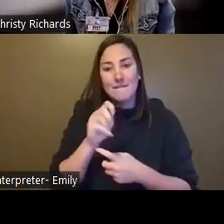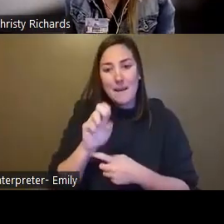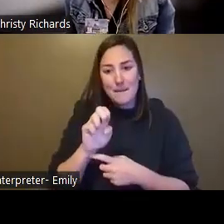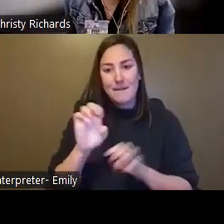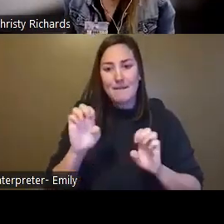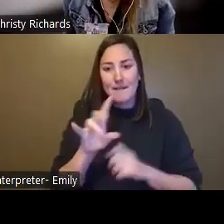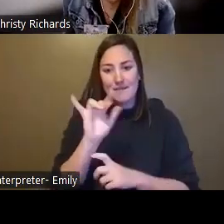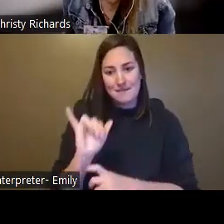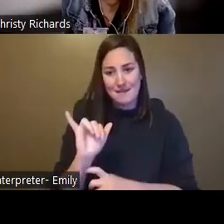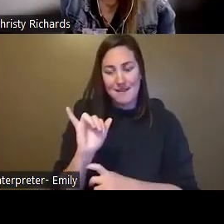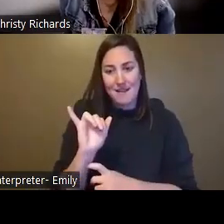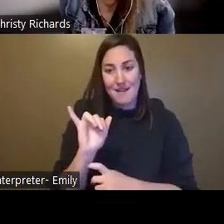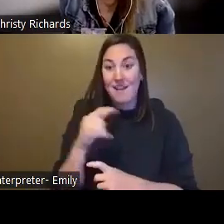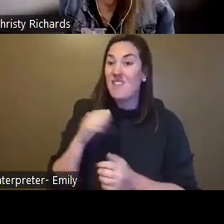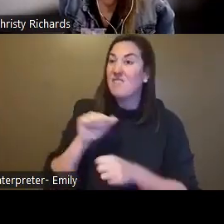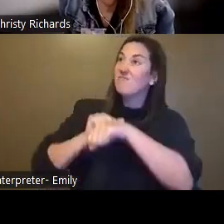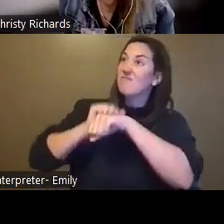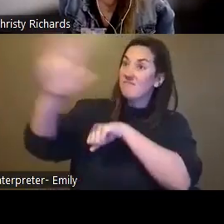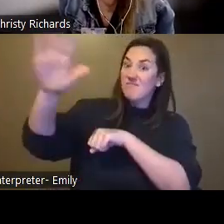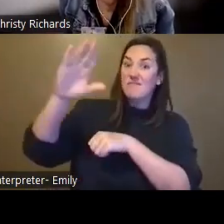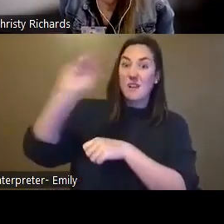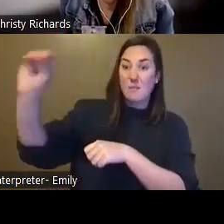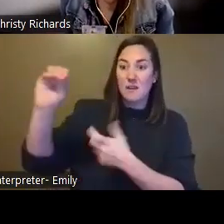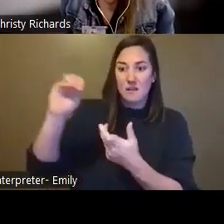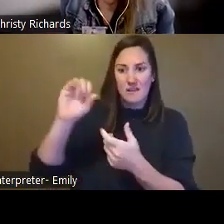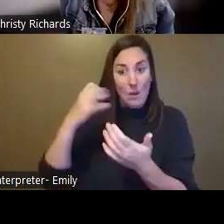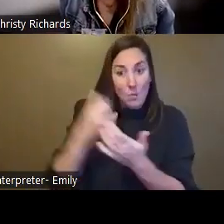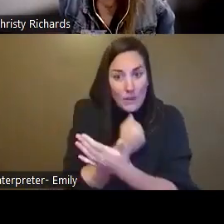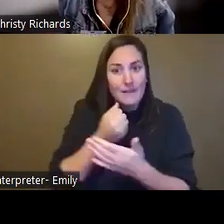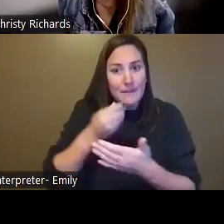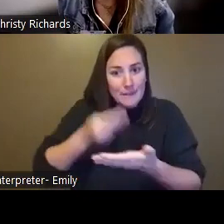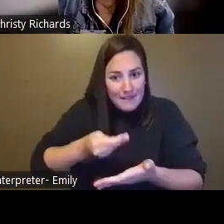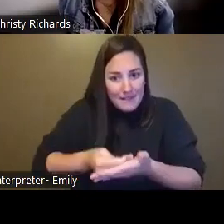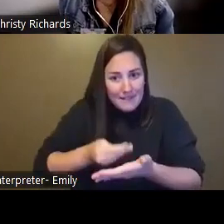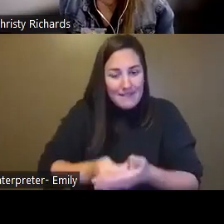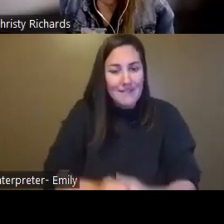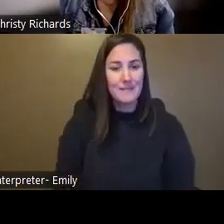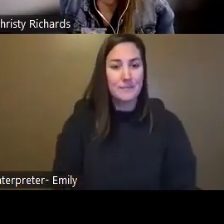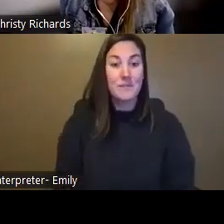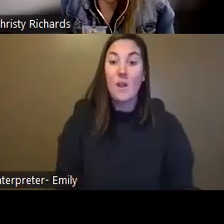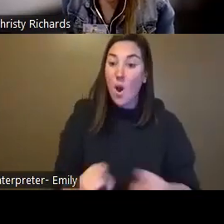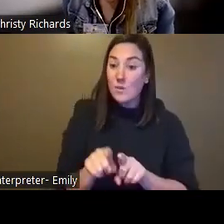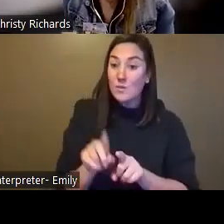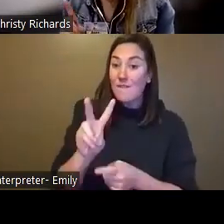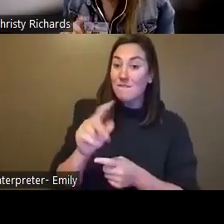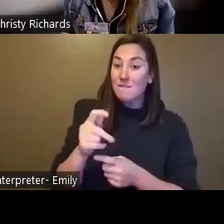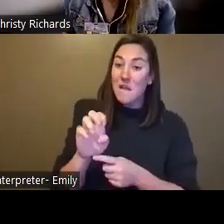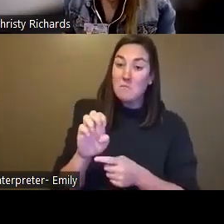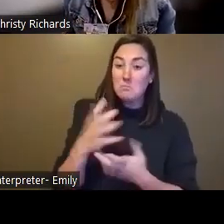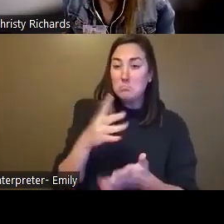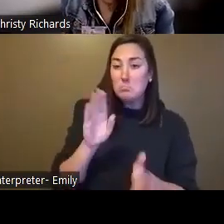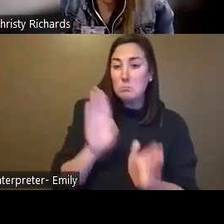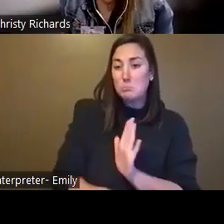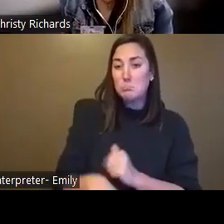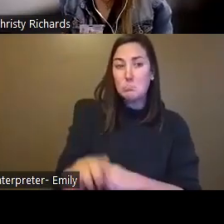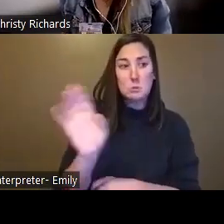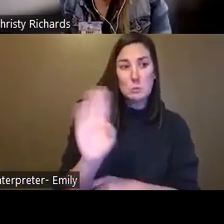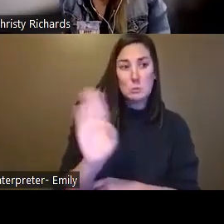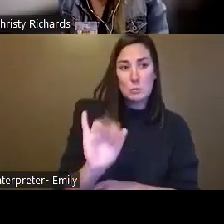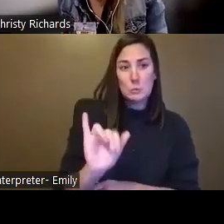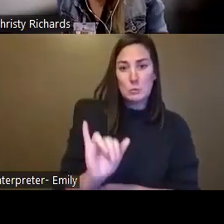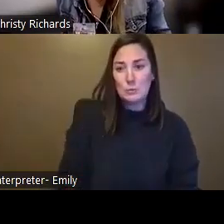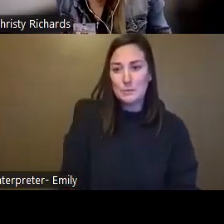some of these manufacturers. And it was at a price point that they can afford. So let me explain that piece.